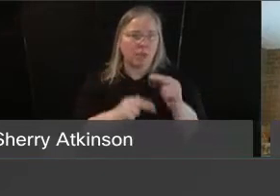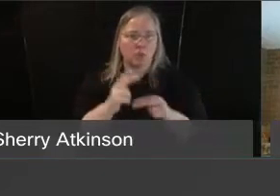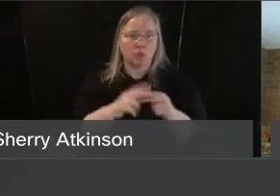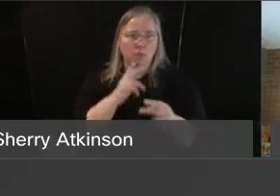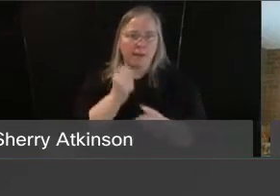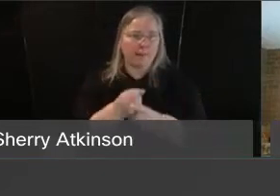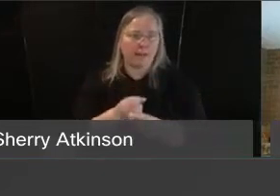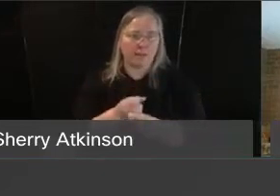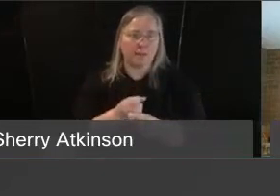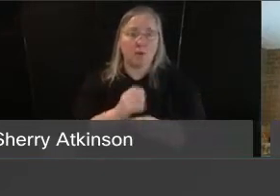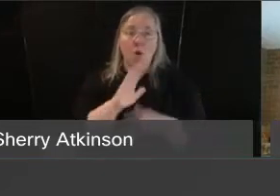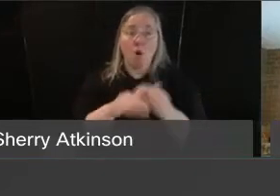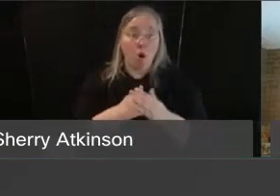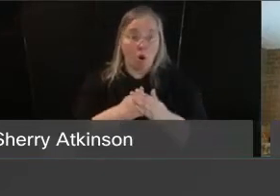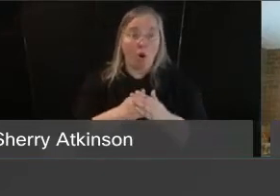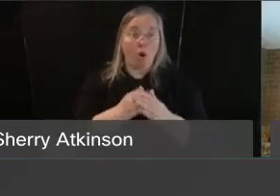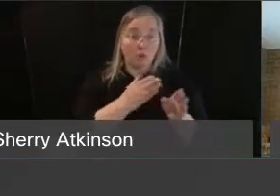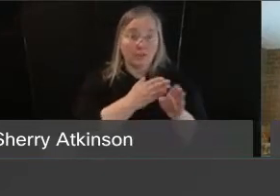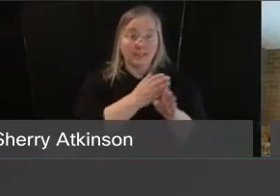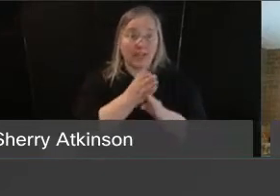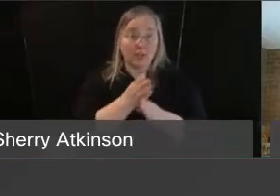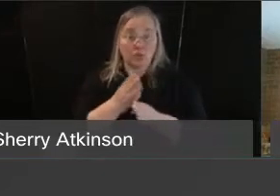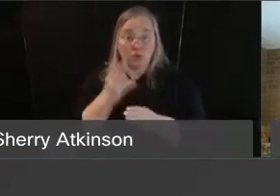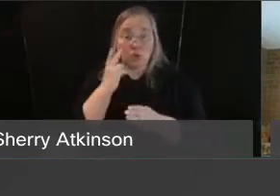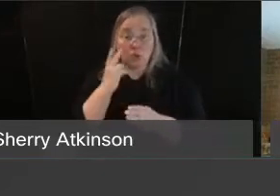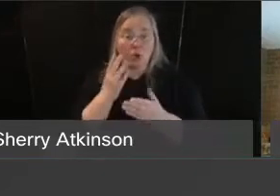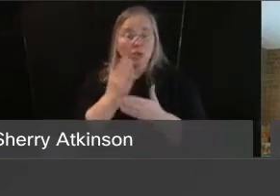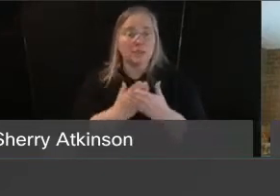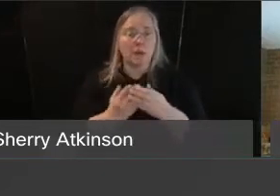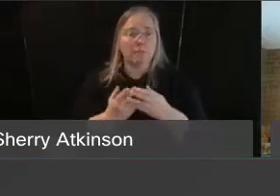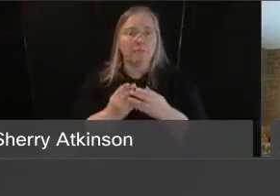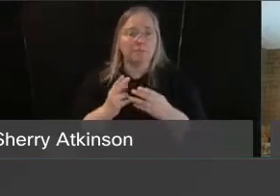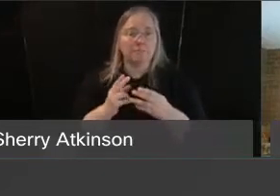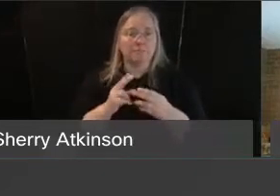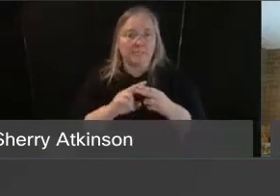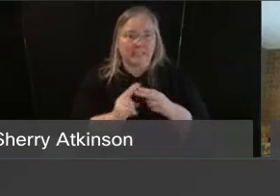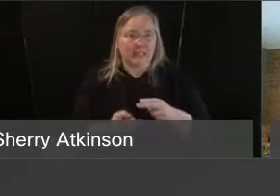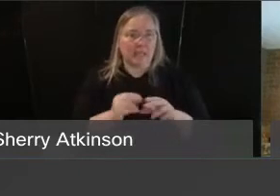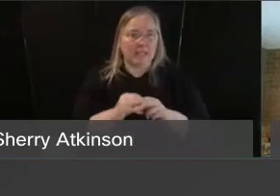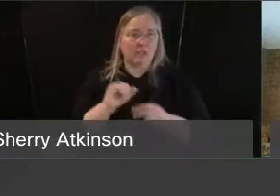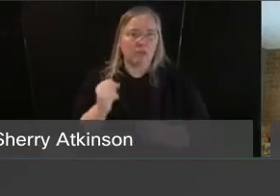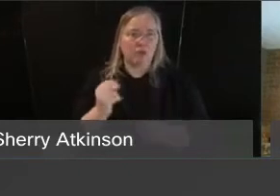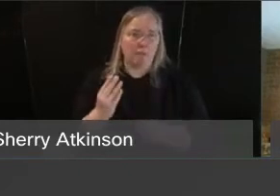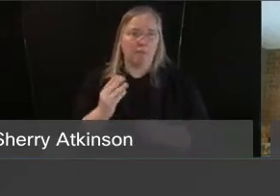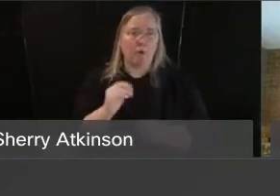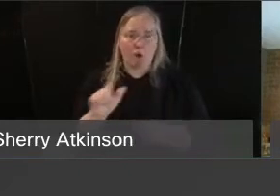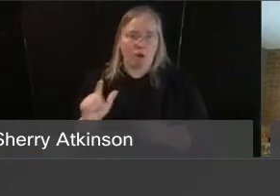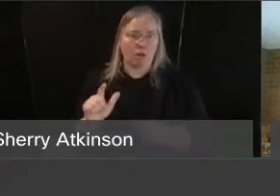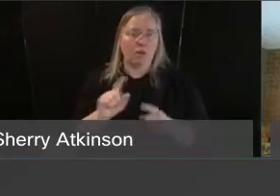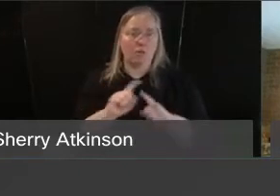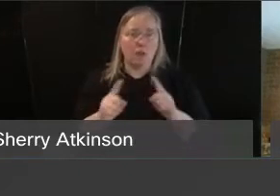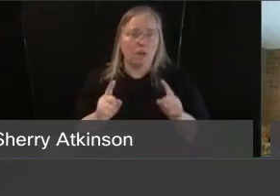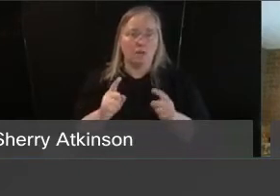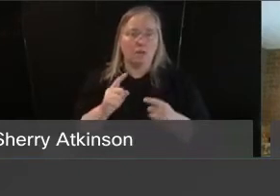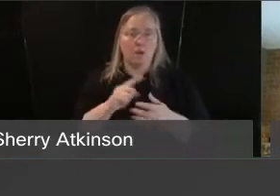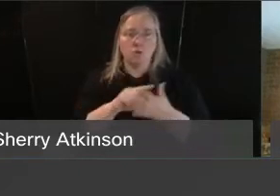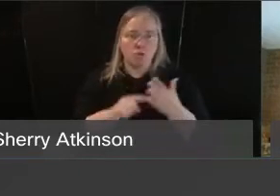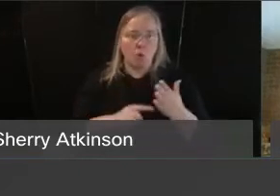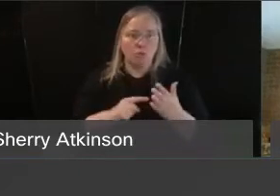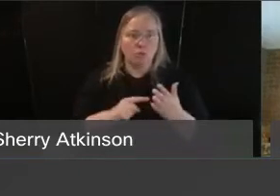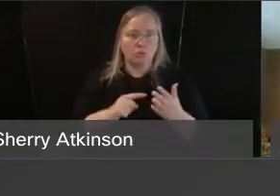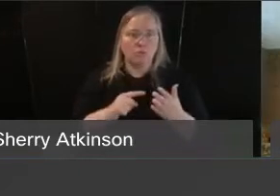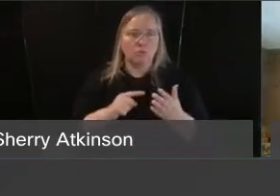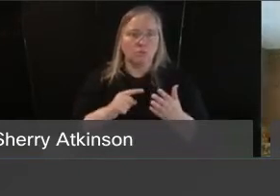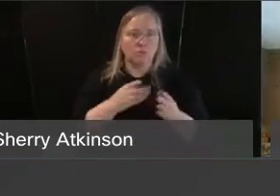all sectors did see some declines in their jobs, but those industries I mentioned were disproportionately hit